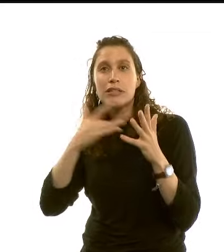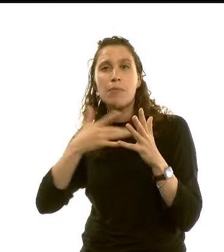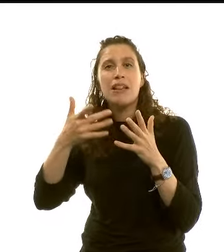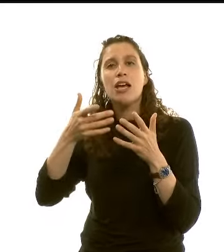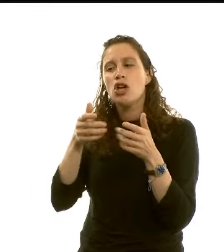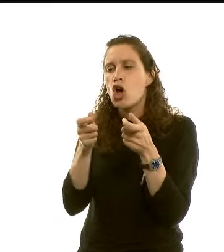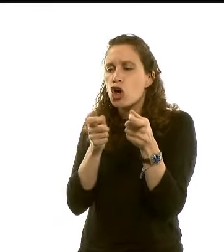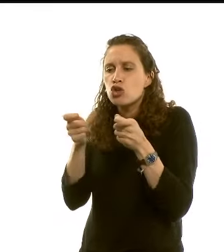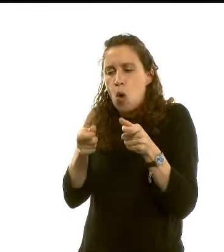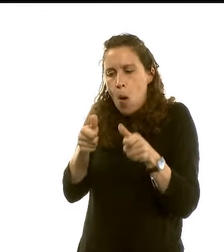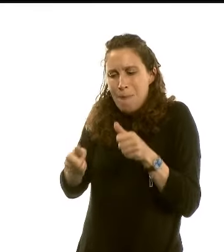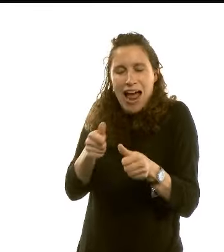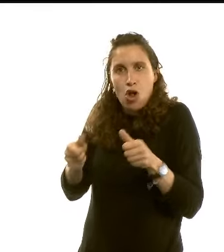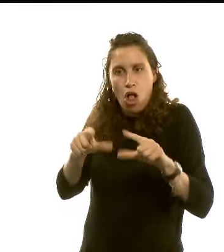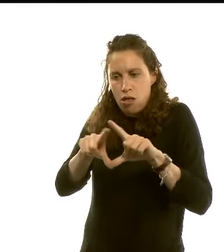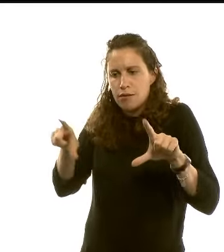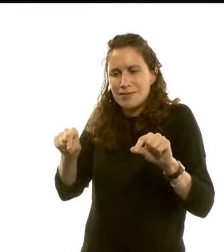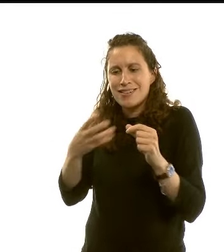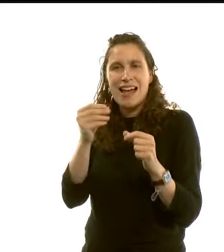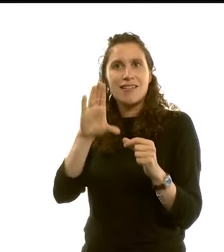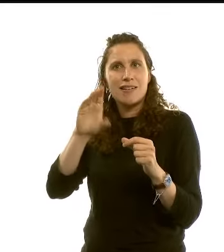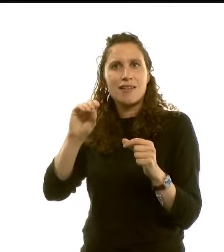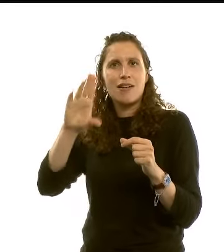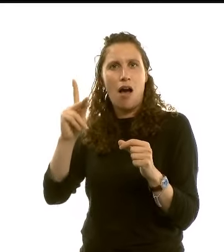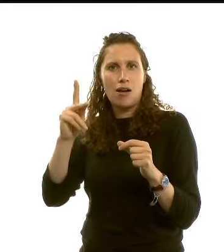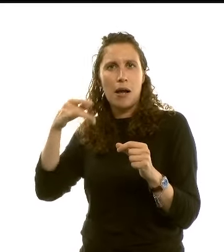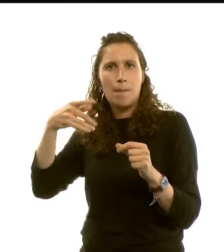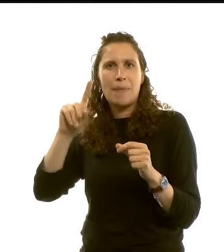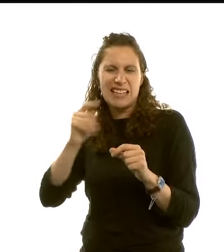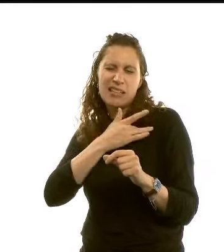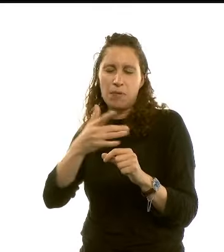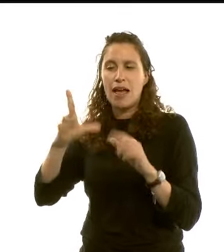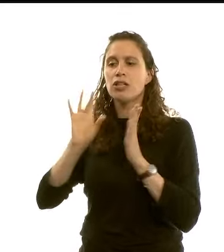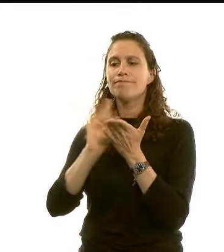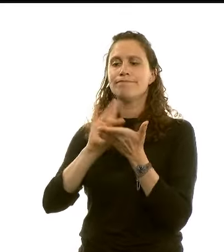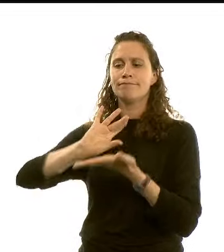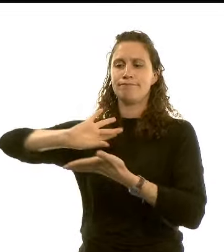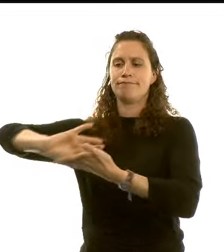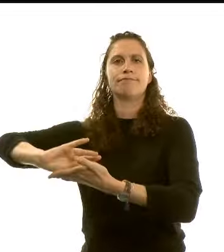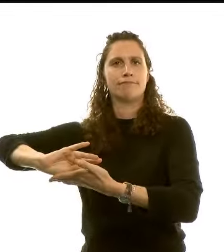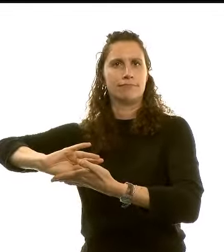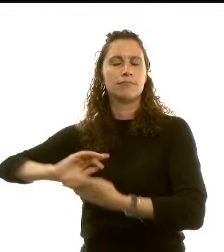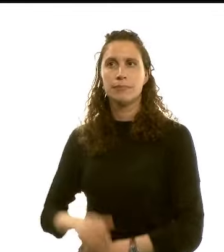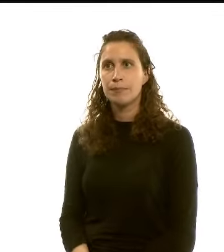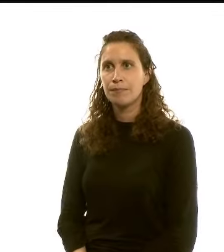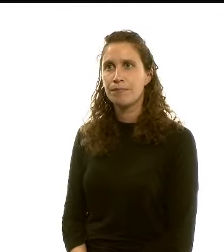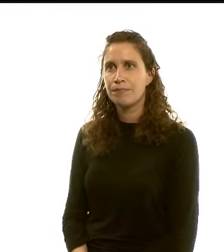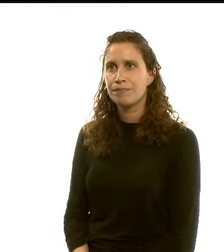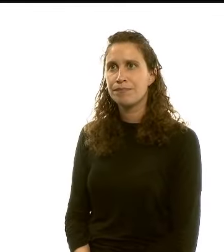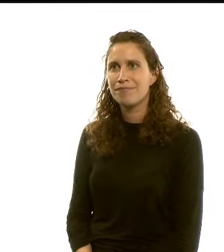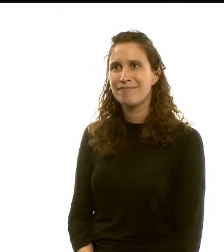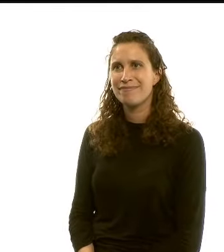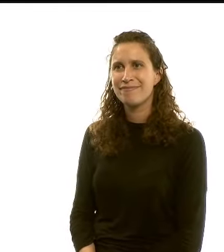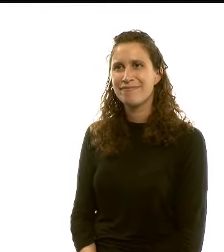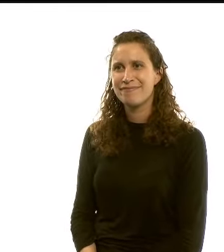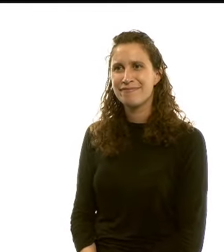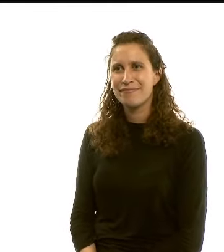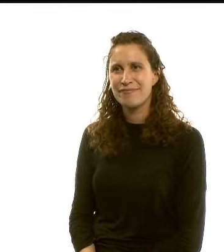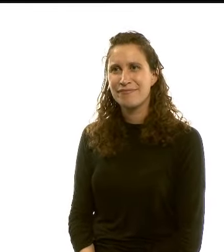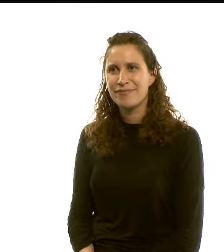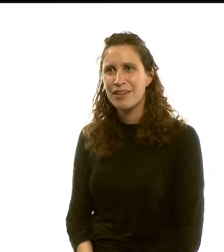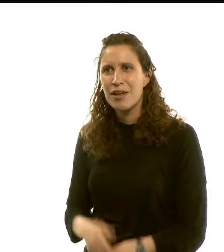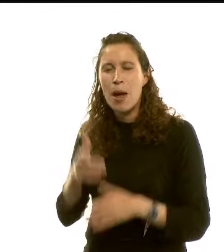panels and very often cockpits. Yeah. Wow, it's amazing. Who's this guy? Pointy shooty droid? No, spider droid. Pointy